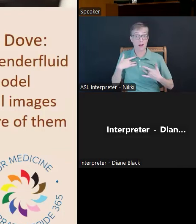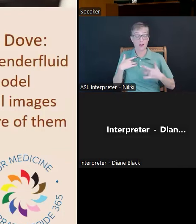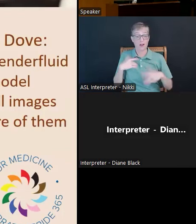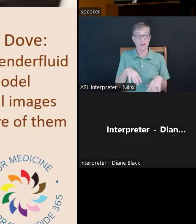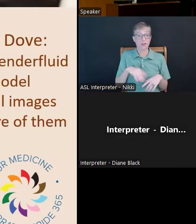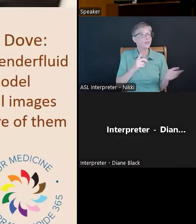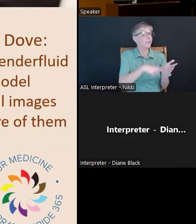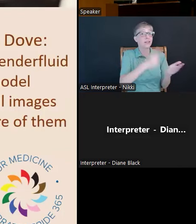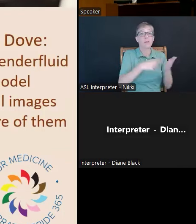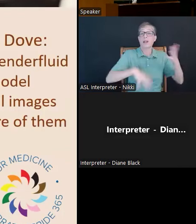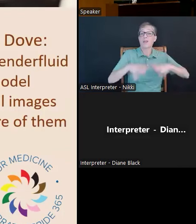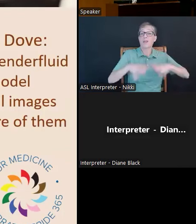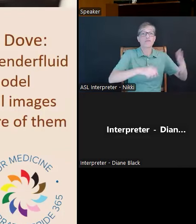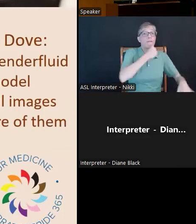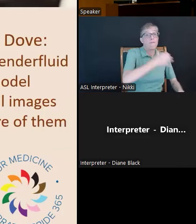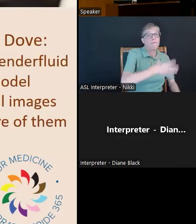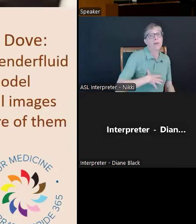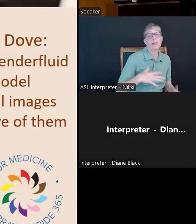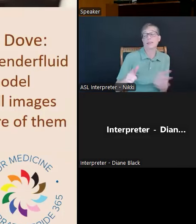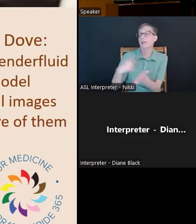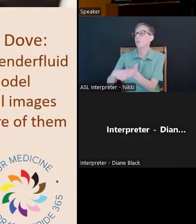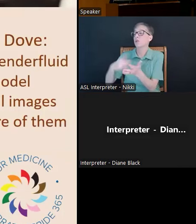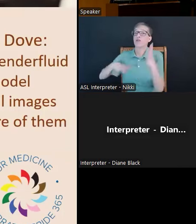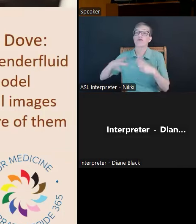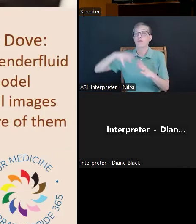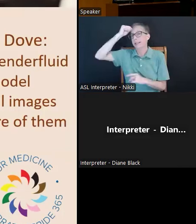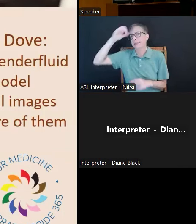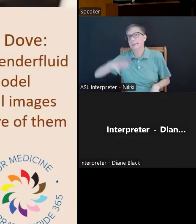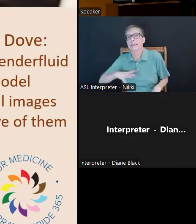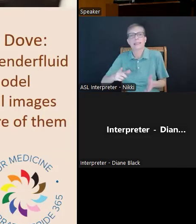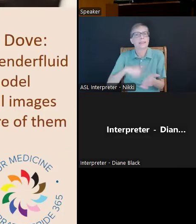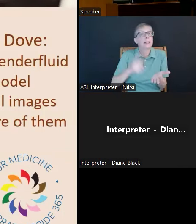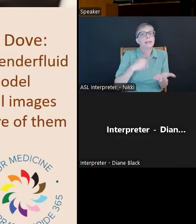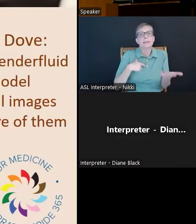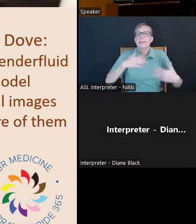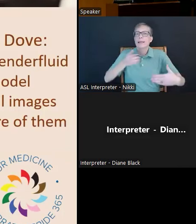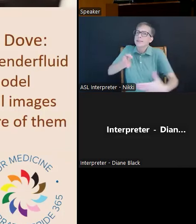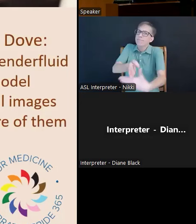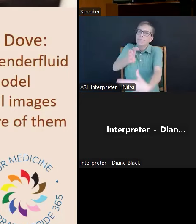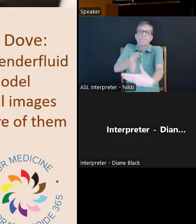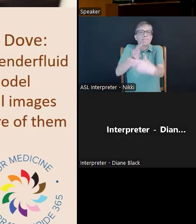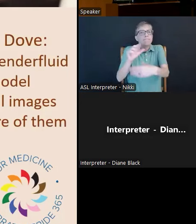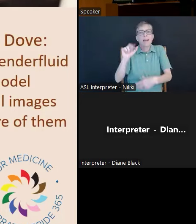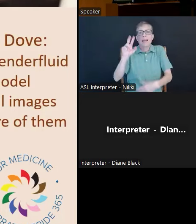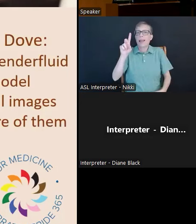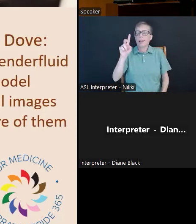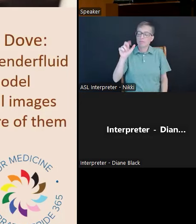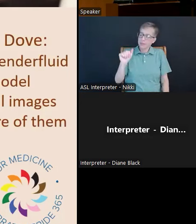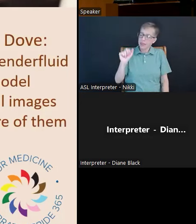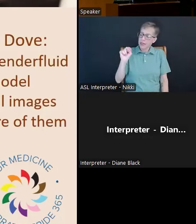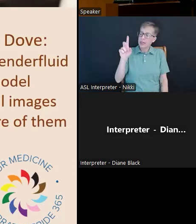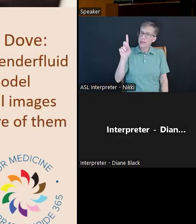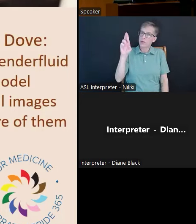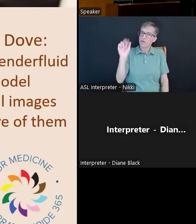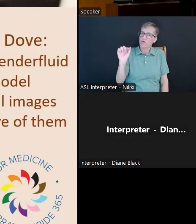feminine, sometimes super androgynous. And again, I think part of this is just to get used to taking a step back and take a